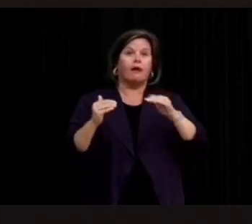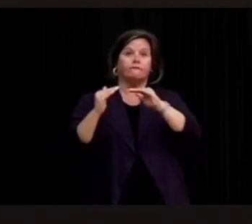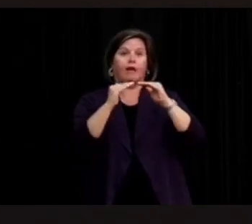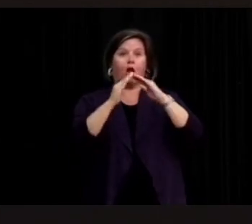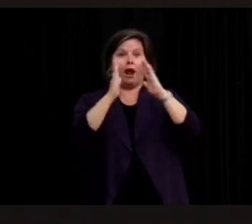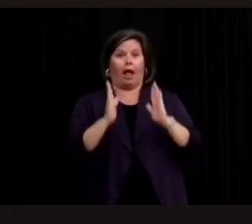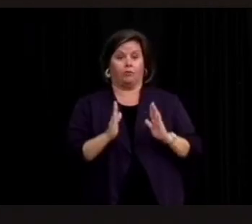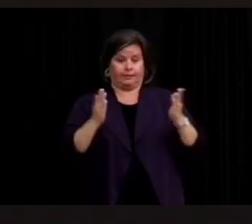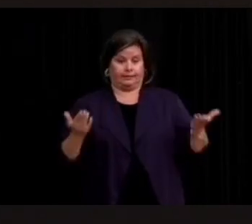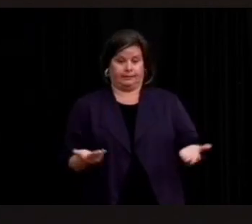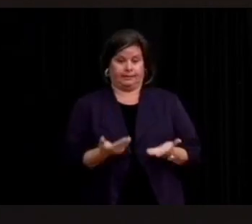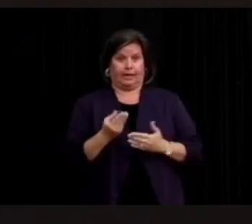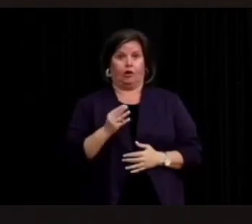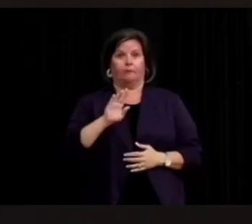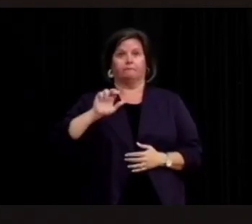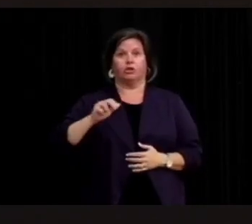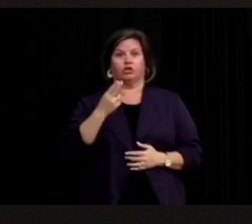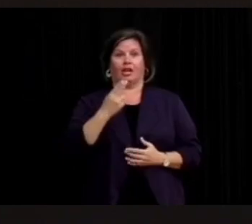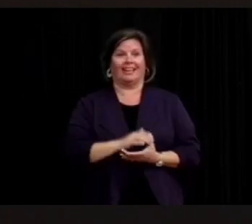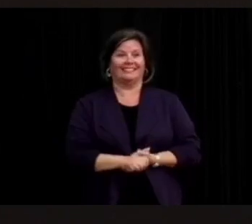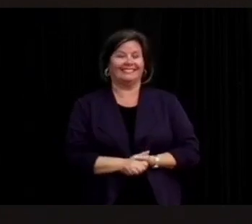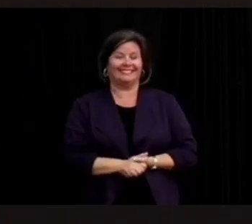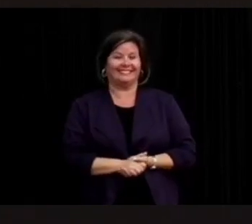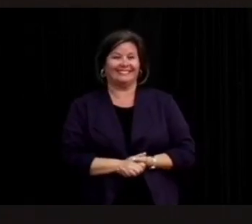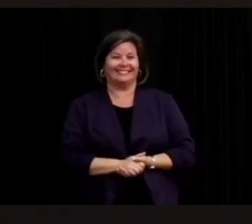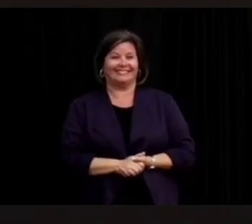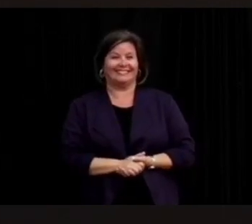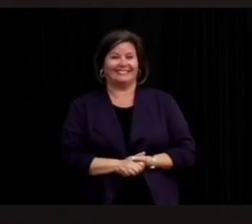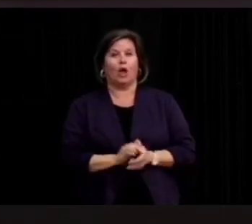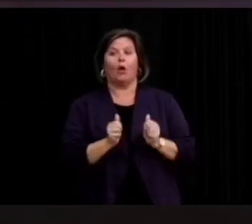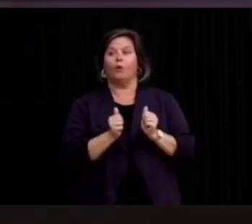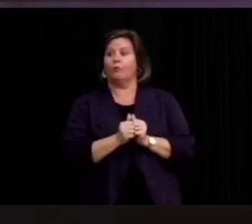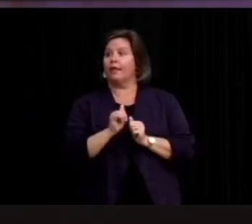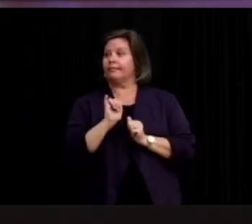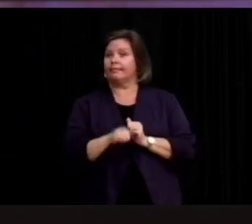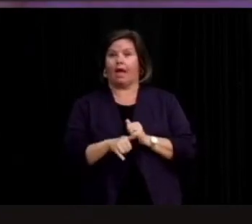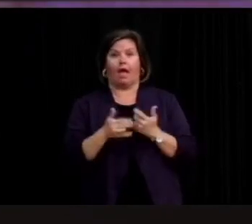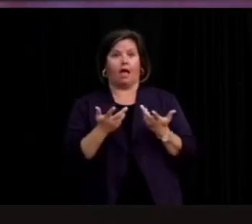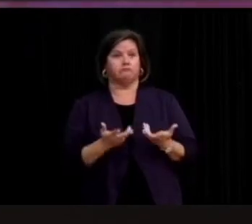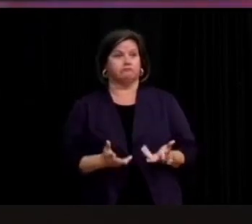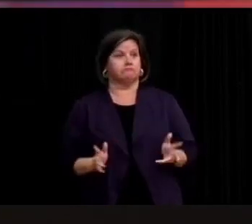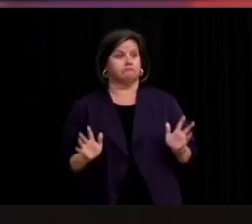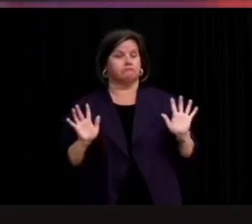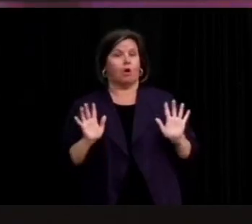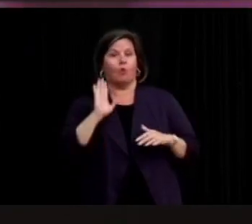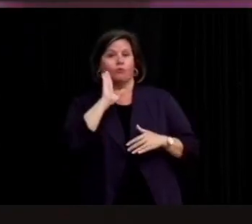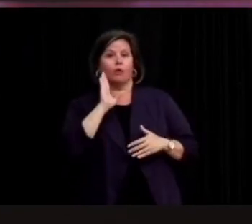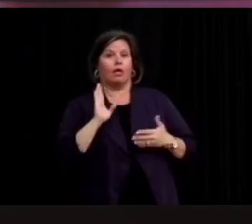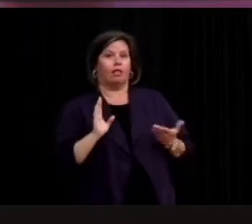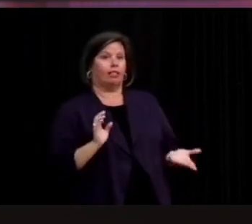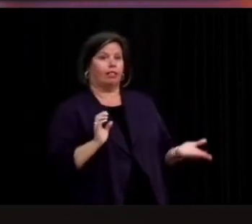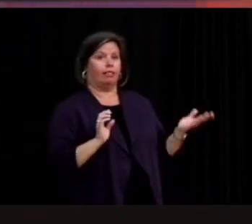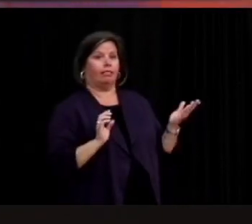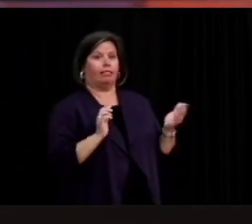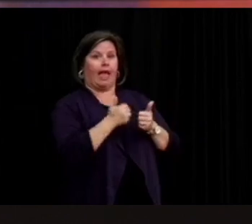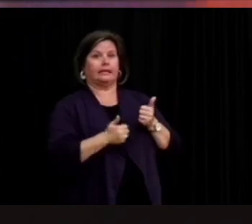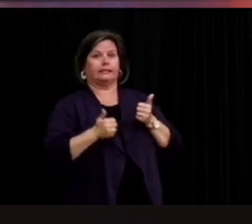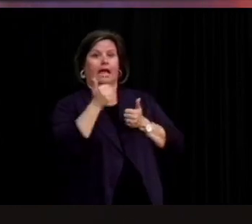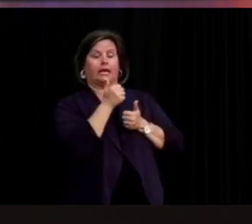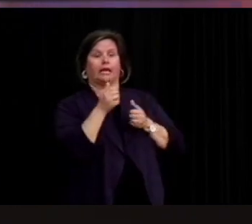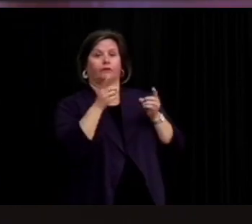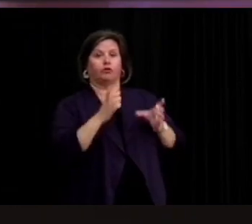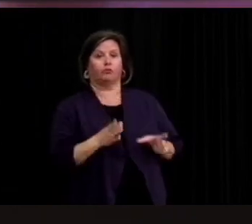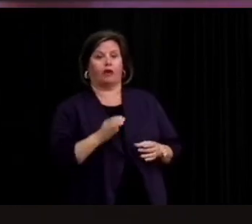Michigan. And with that being said, I am going to bring up our Executive Director, John E. Johnson,